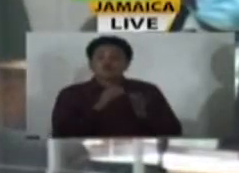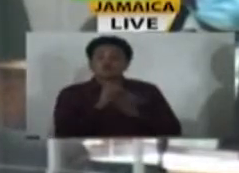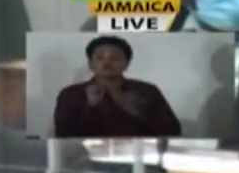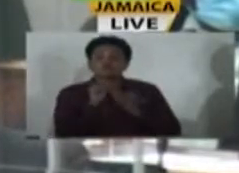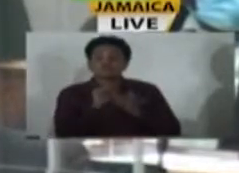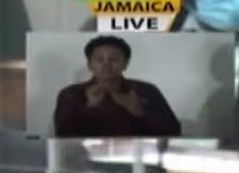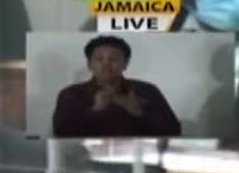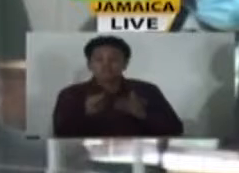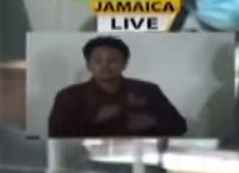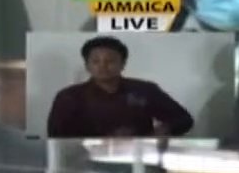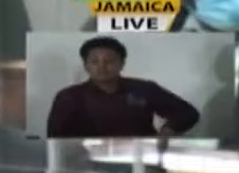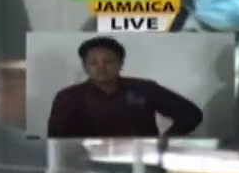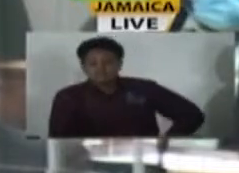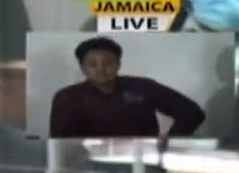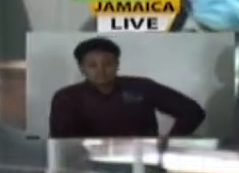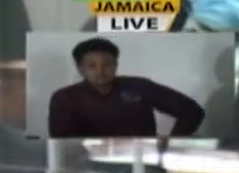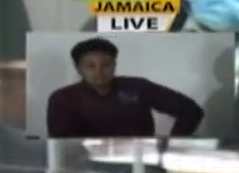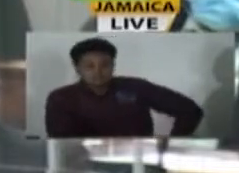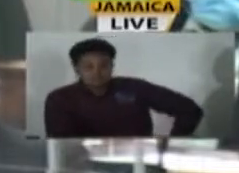$5,000.